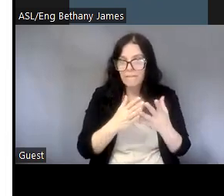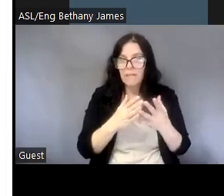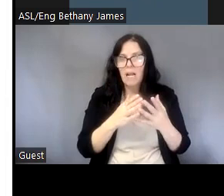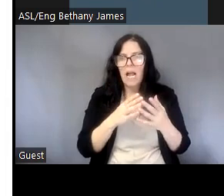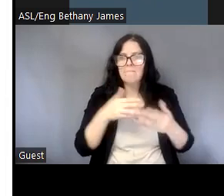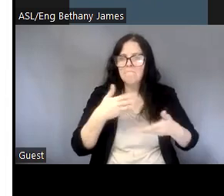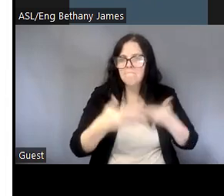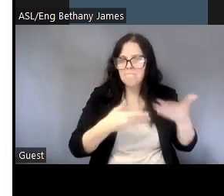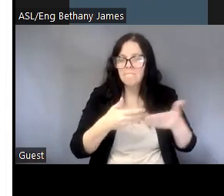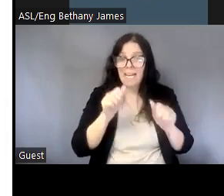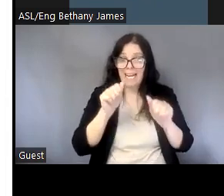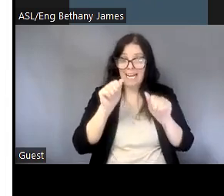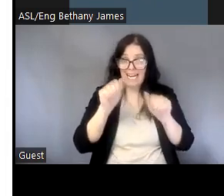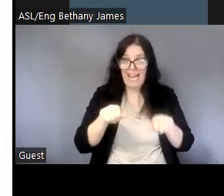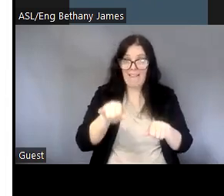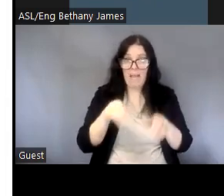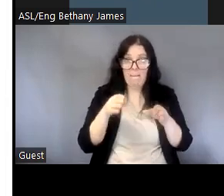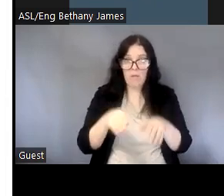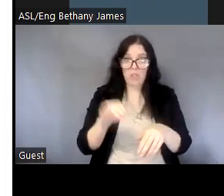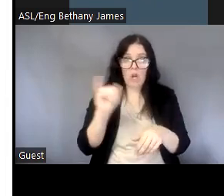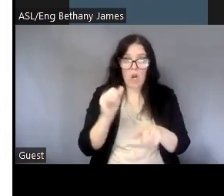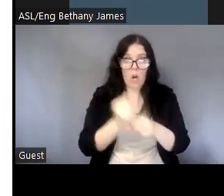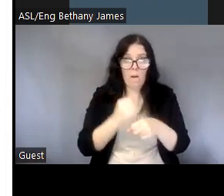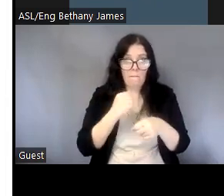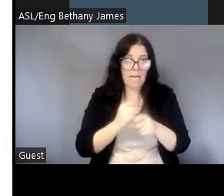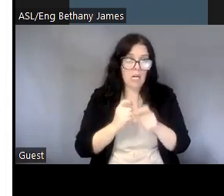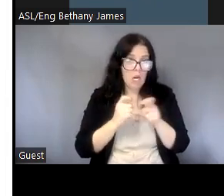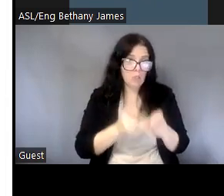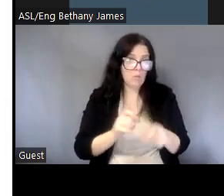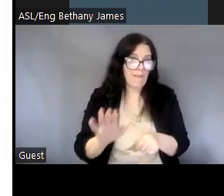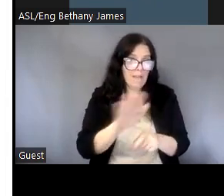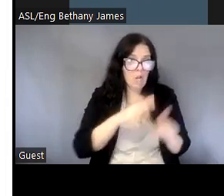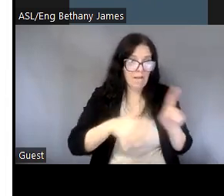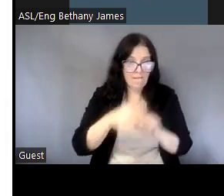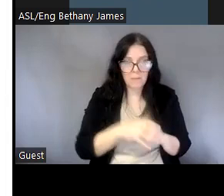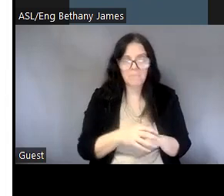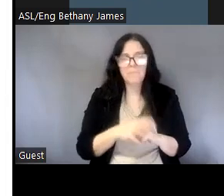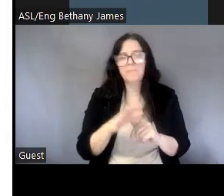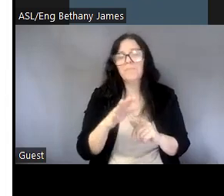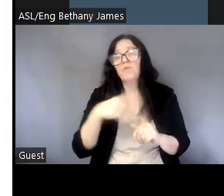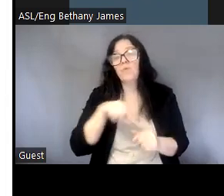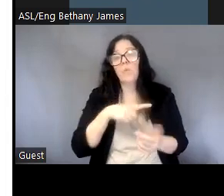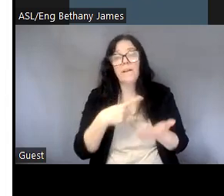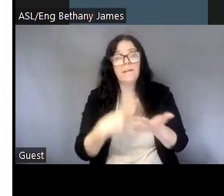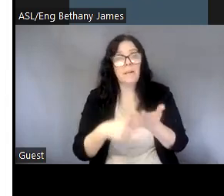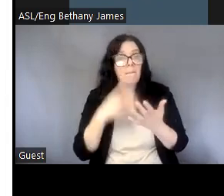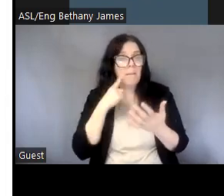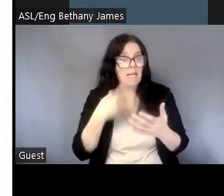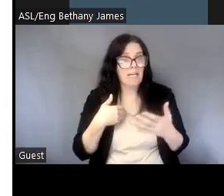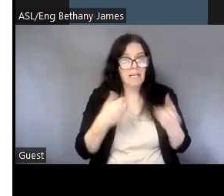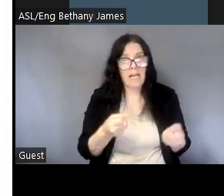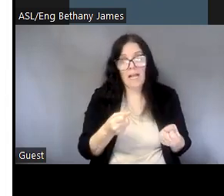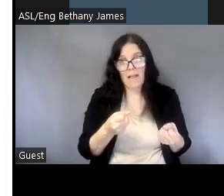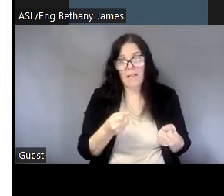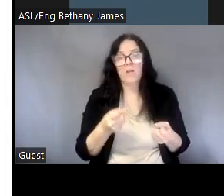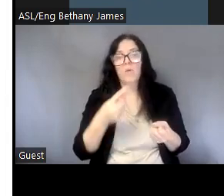also make a contribution to his or her environment? So when we talk about mental health, what I want you to start thinking about